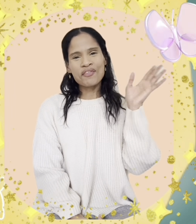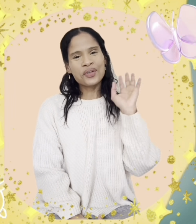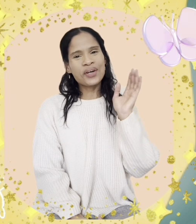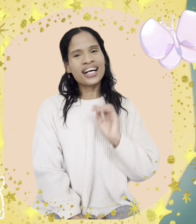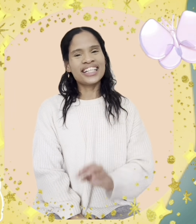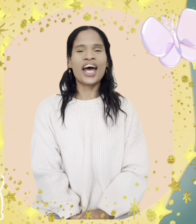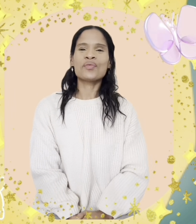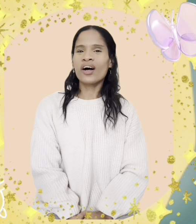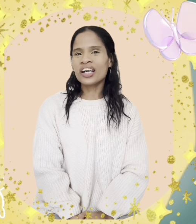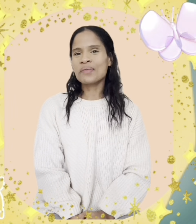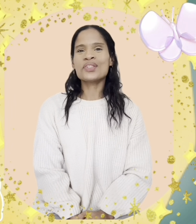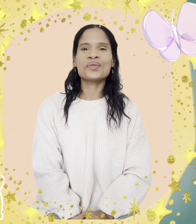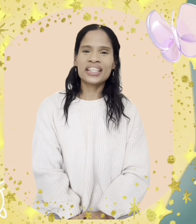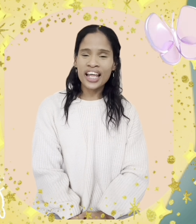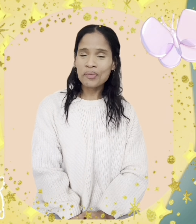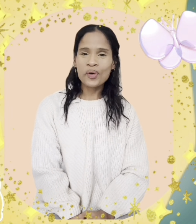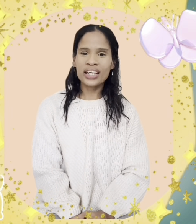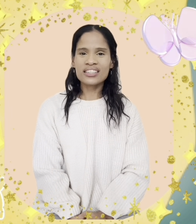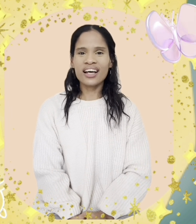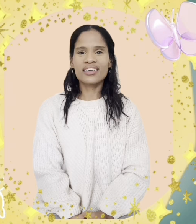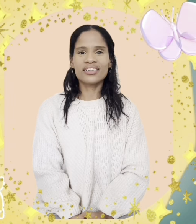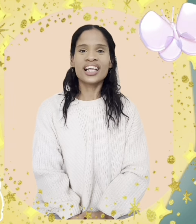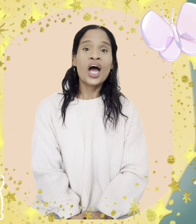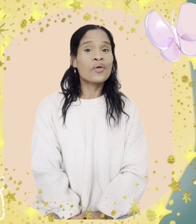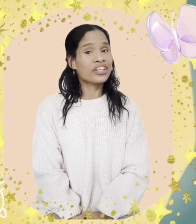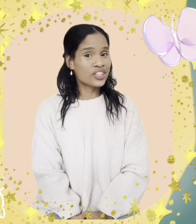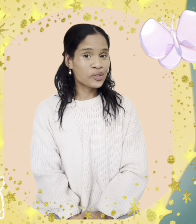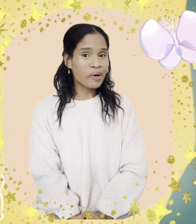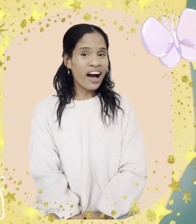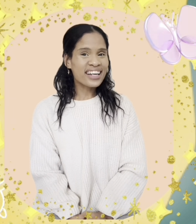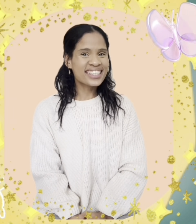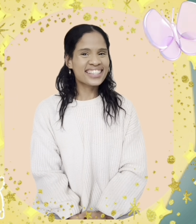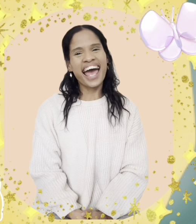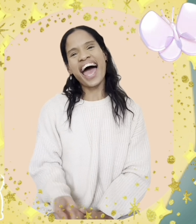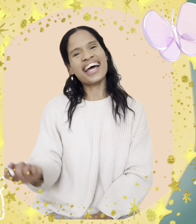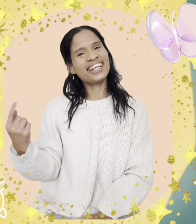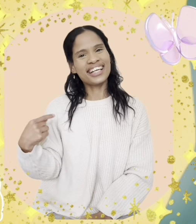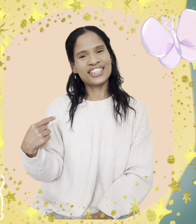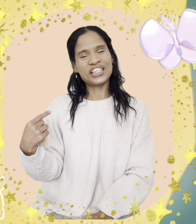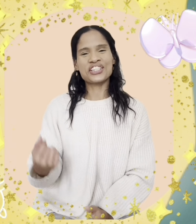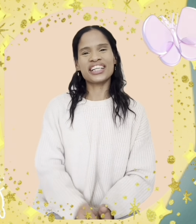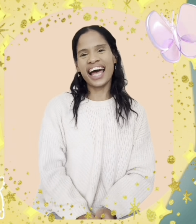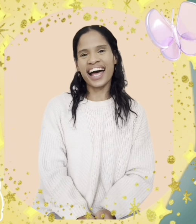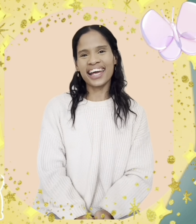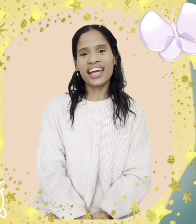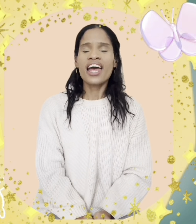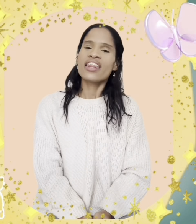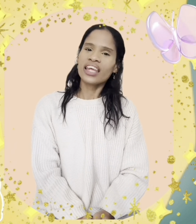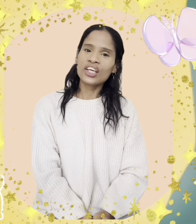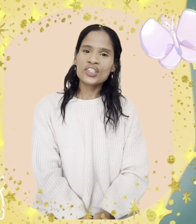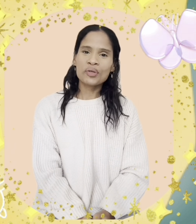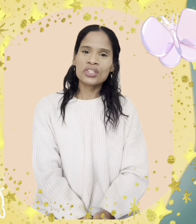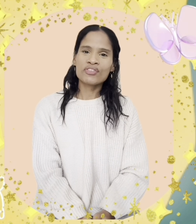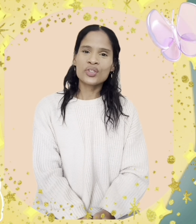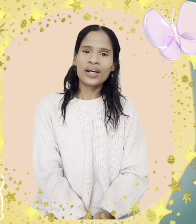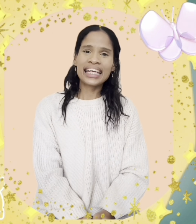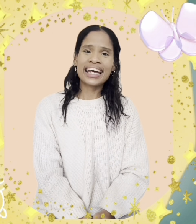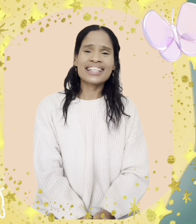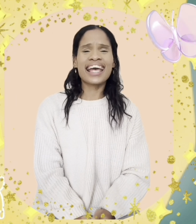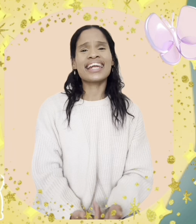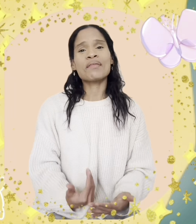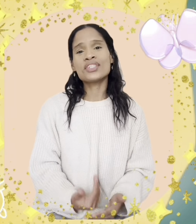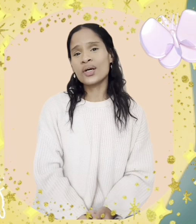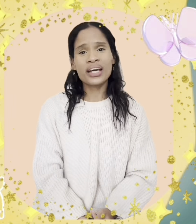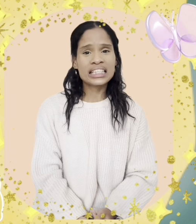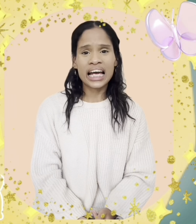Hello everyone and welcome to another Morning Circle with Toolbx and Teacher Tanya. Thank you so much for joining